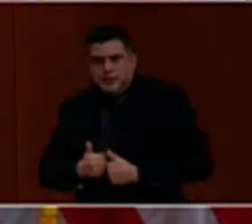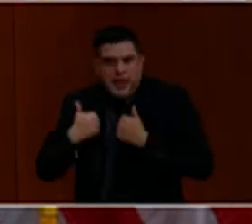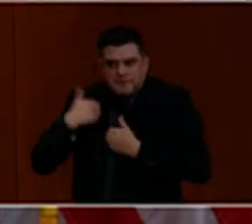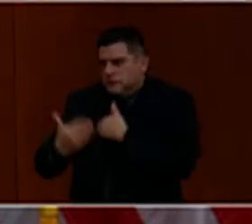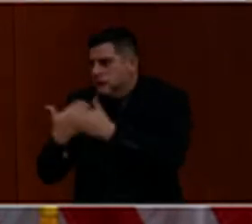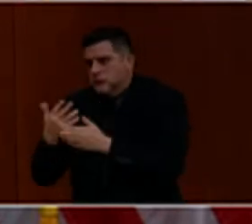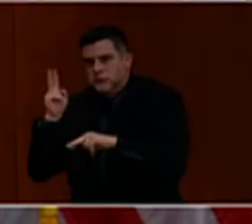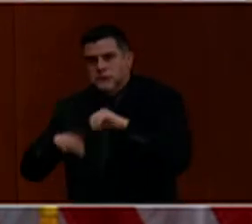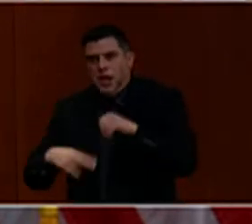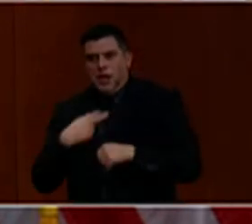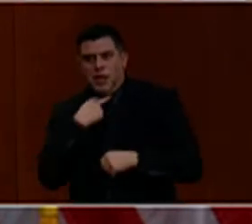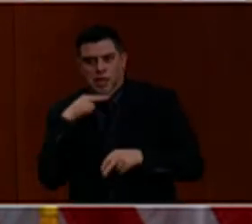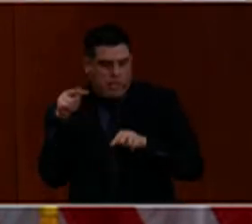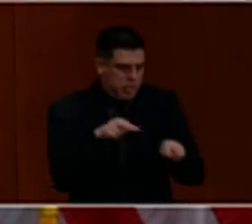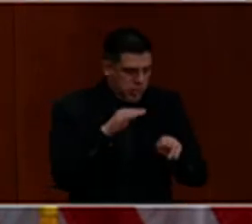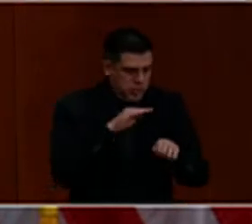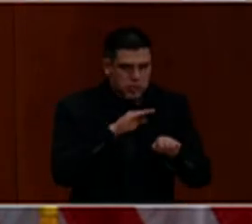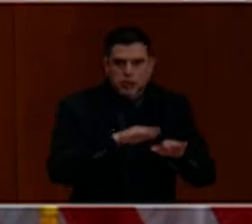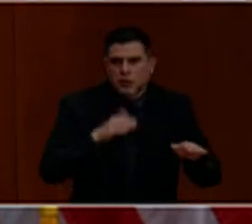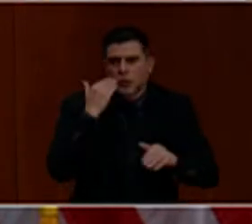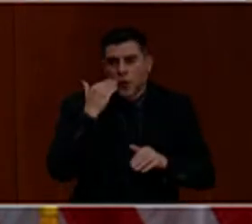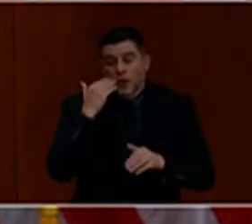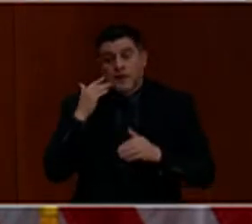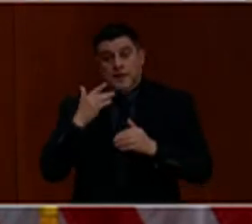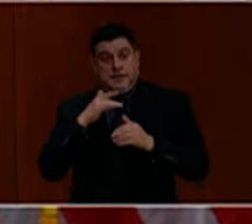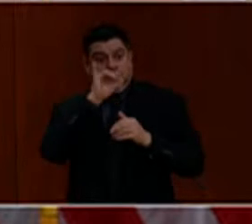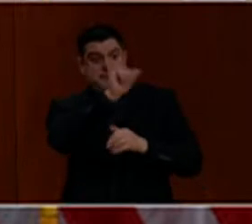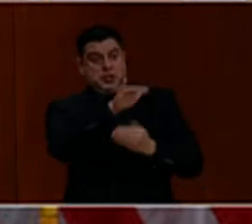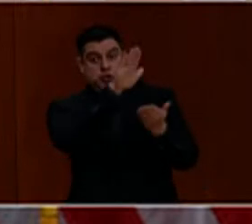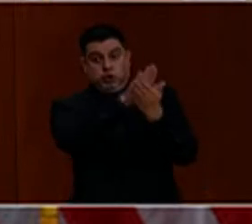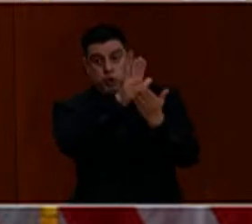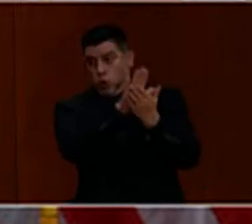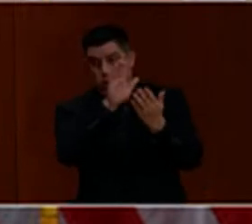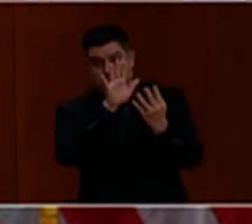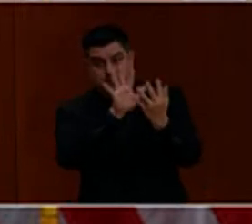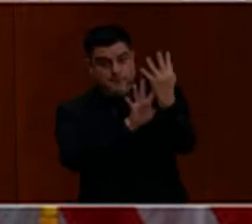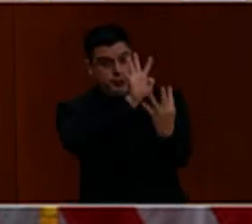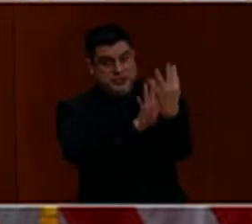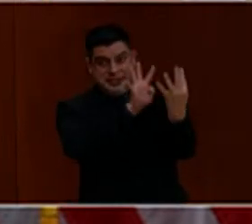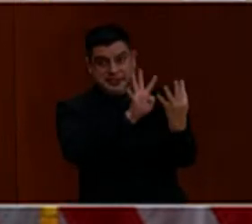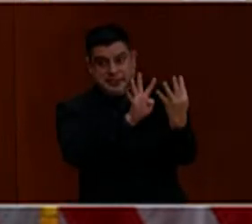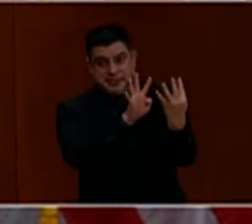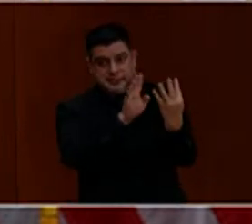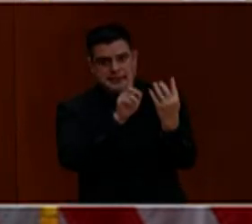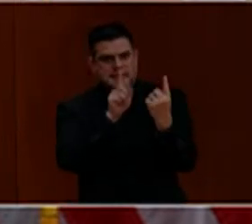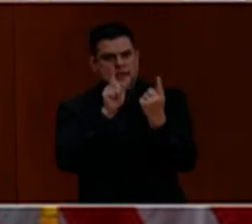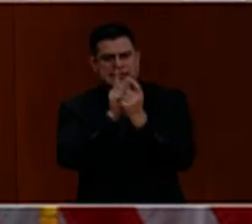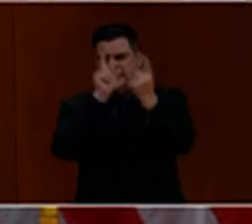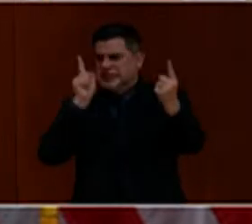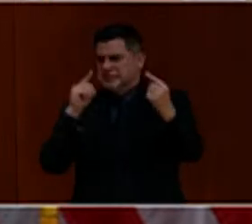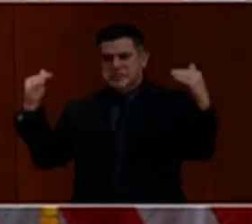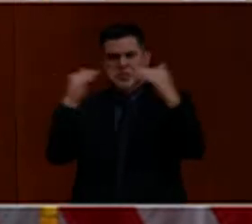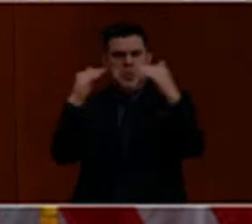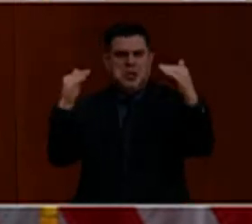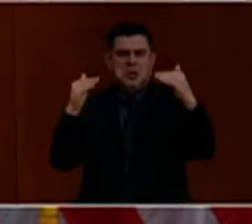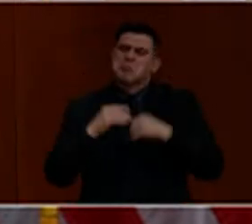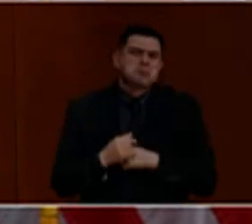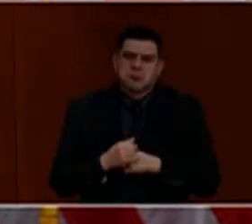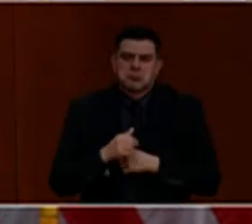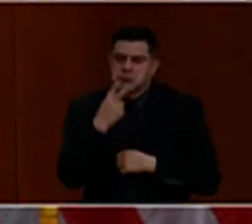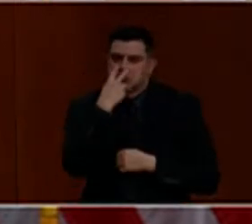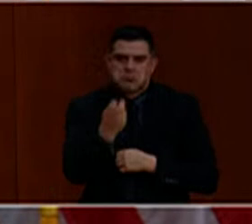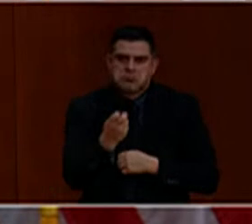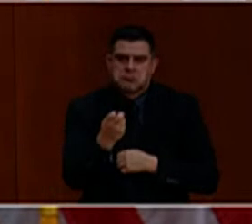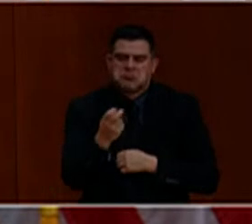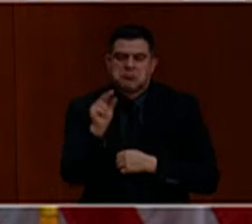as getting that in-person instruction. And that's in a variety of contexts. I mean, we've talked about special needs students. I mean, I had teachers in